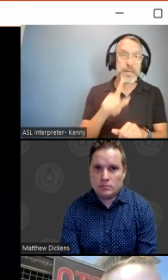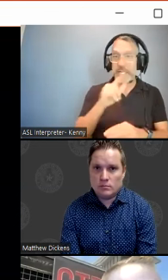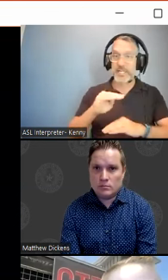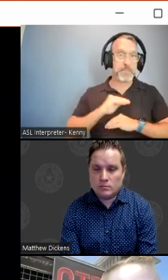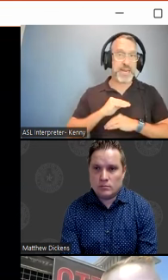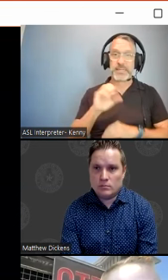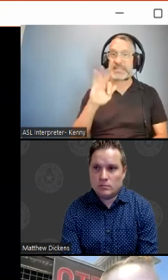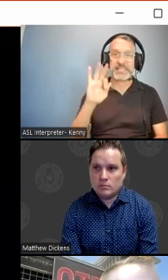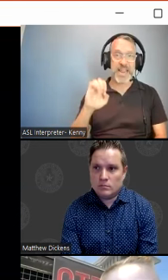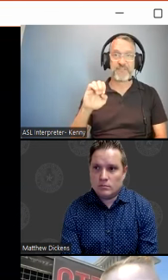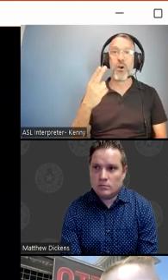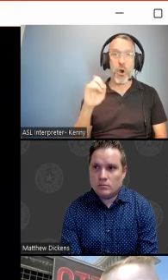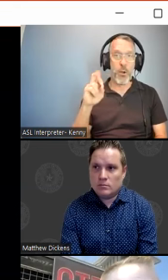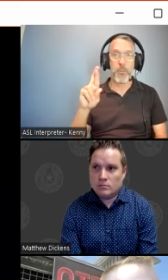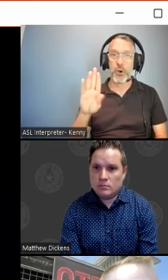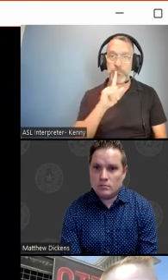harbor.